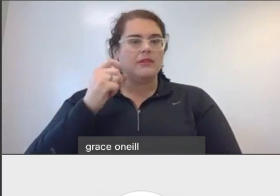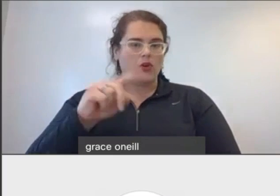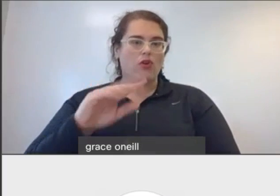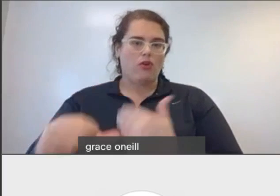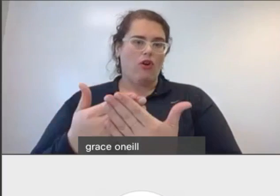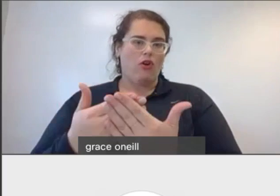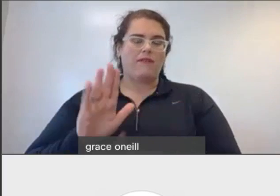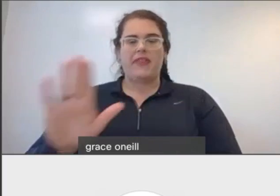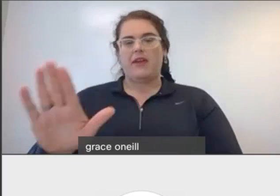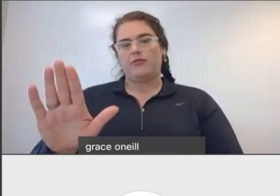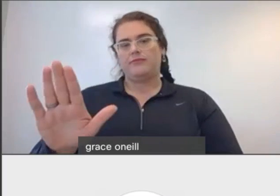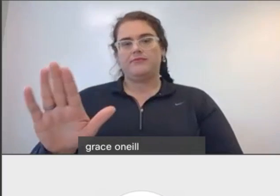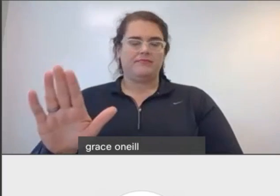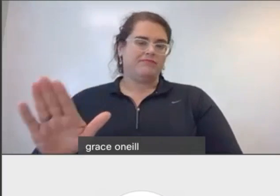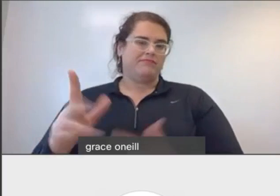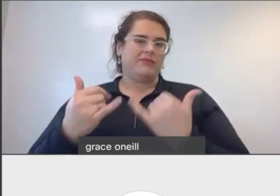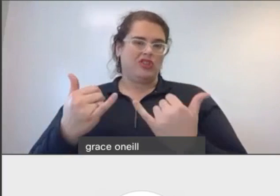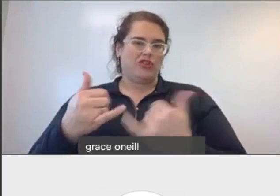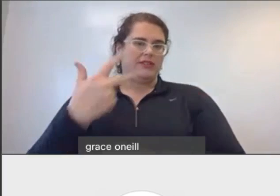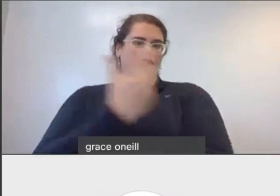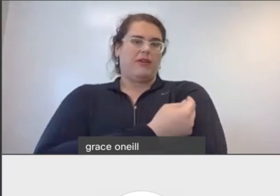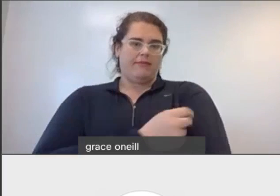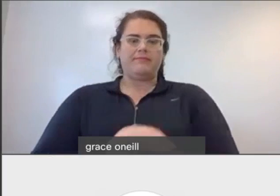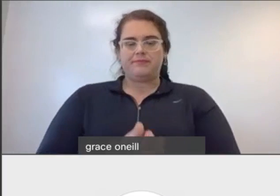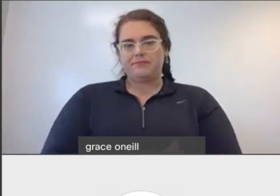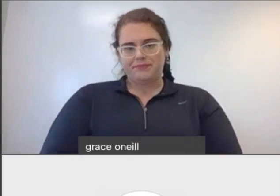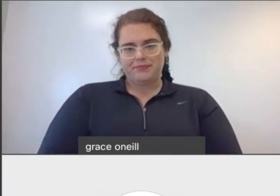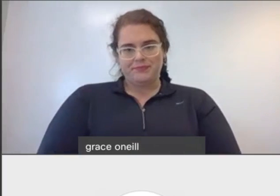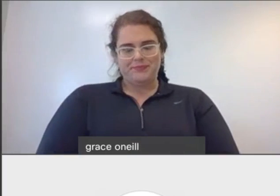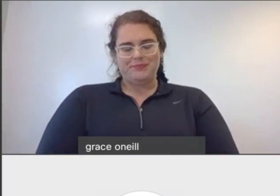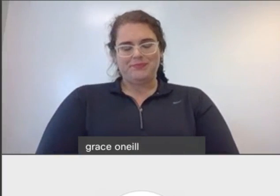their due date for booster shots.